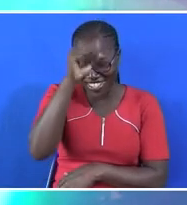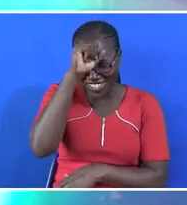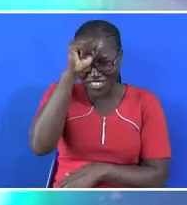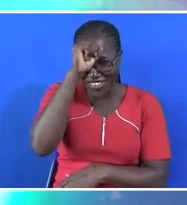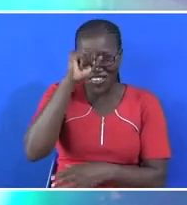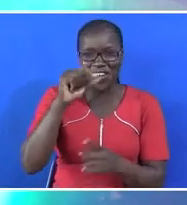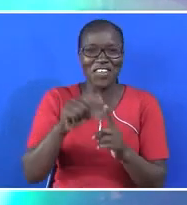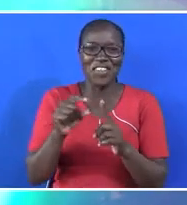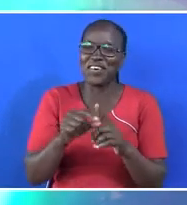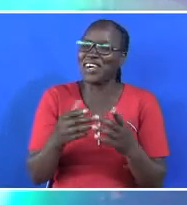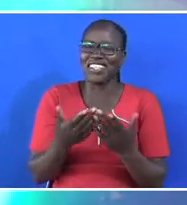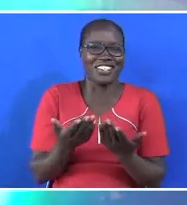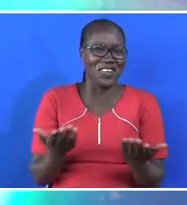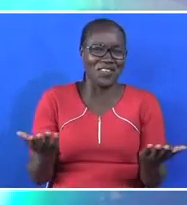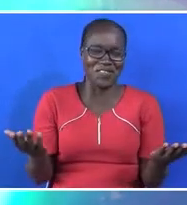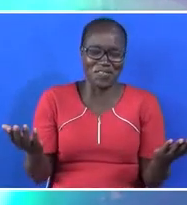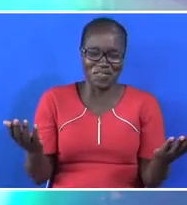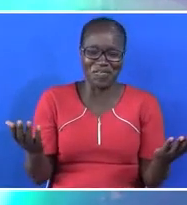world gotten to?